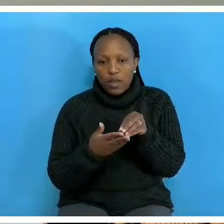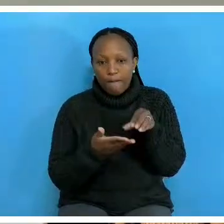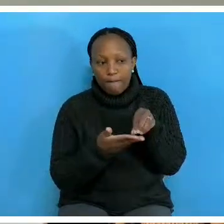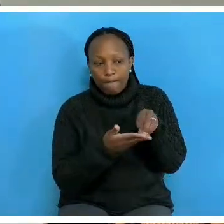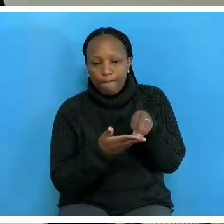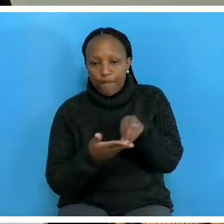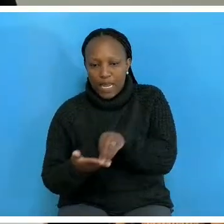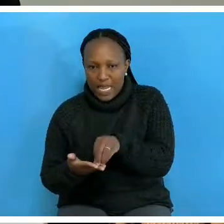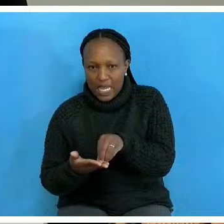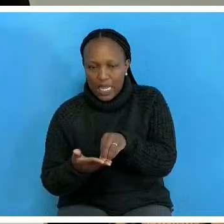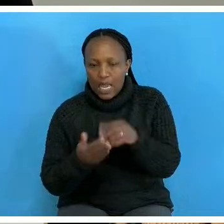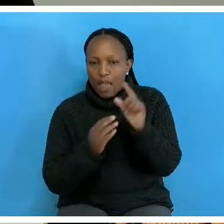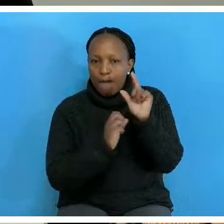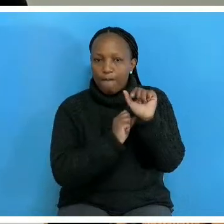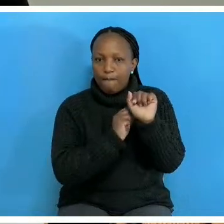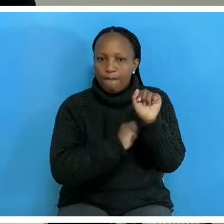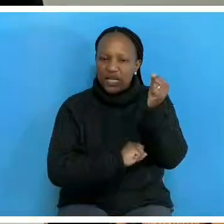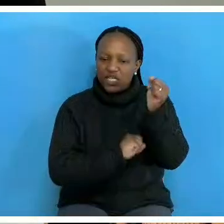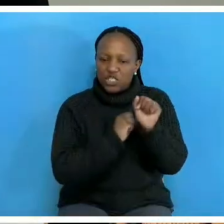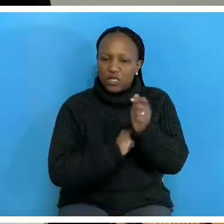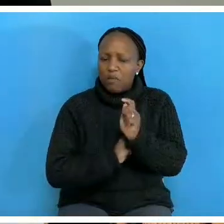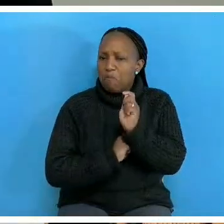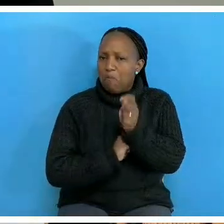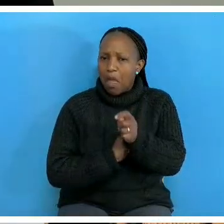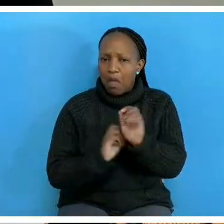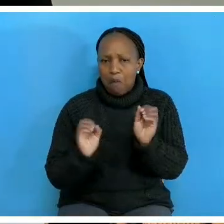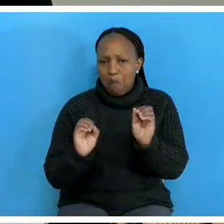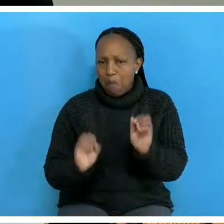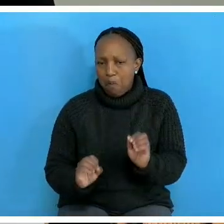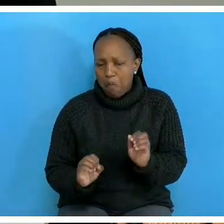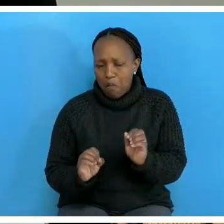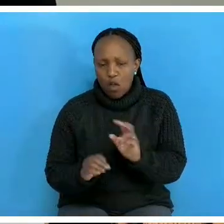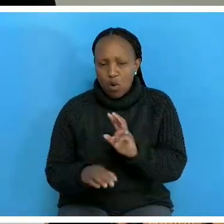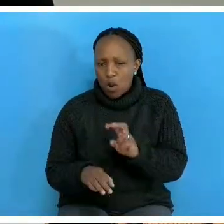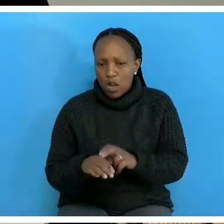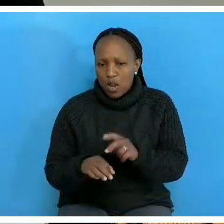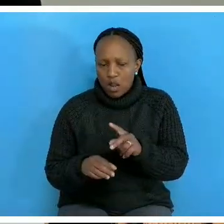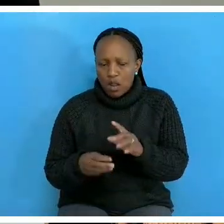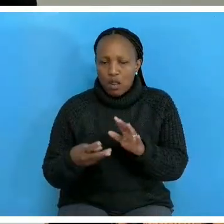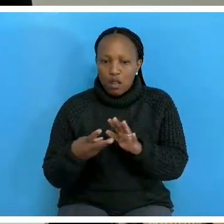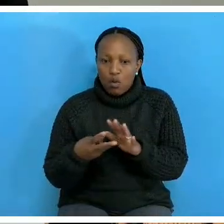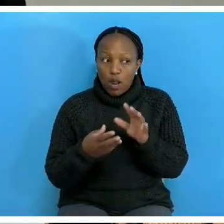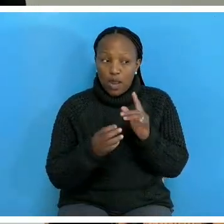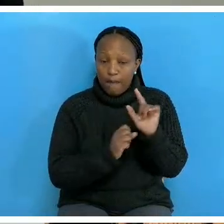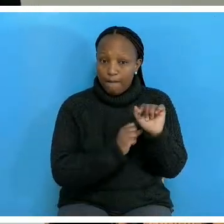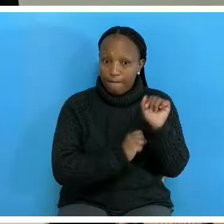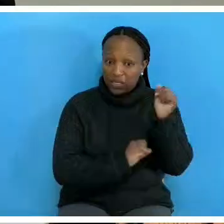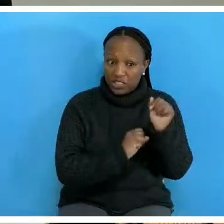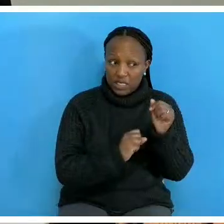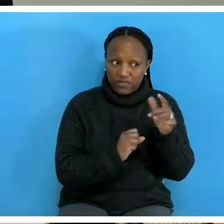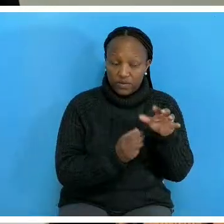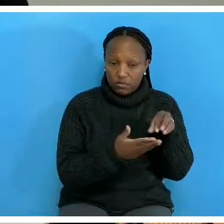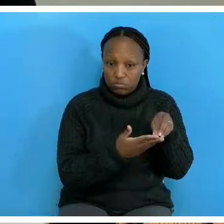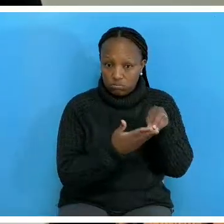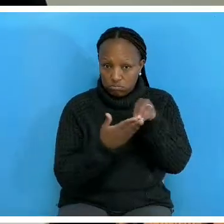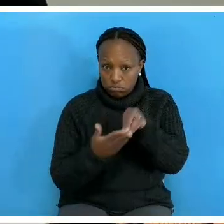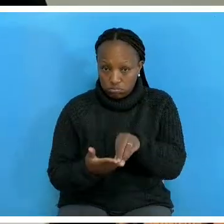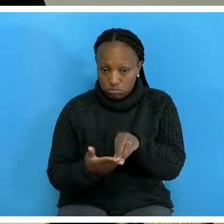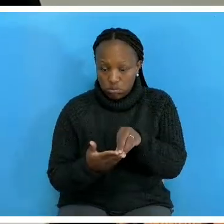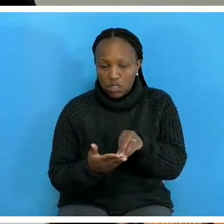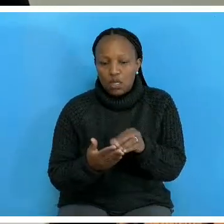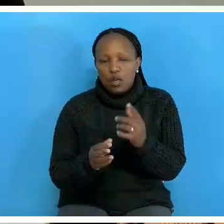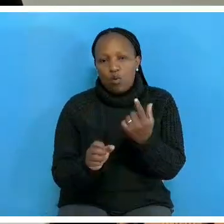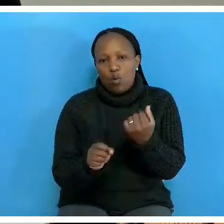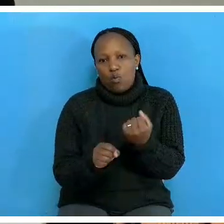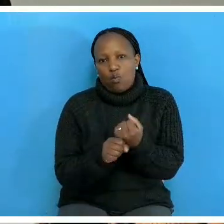have to pay anything. And after they've brought the machines, they will work with you on